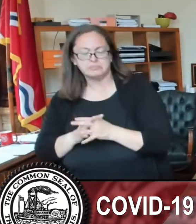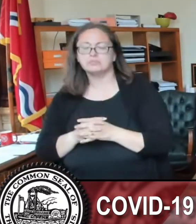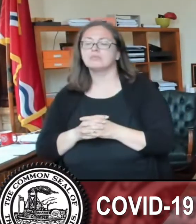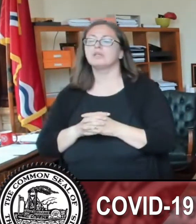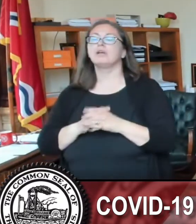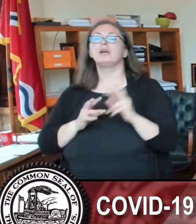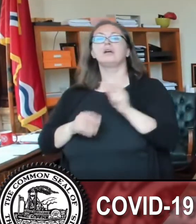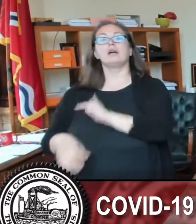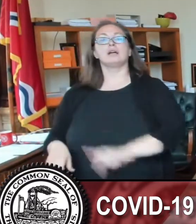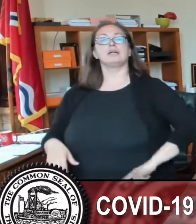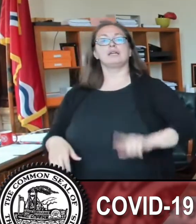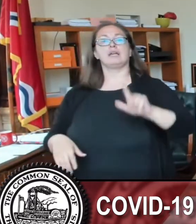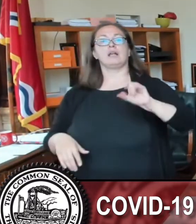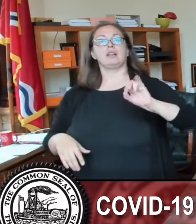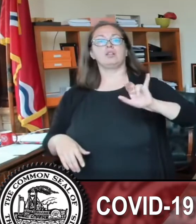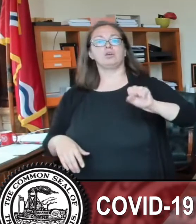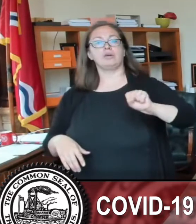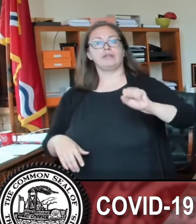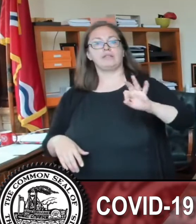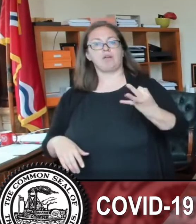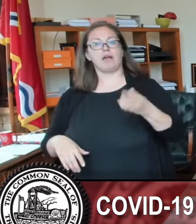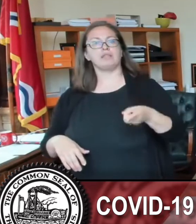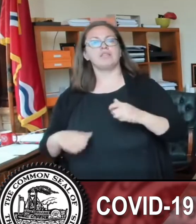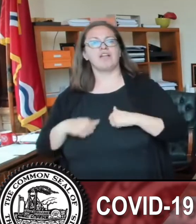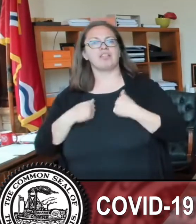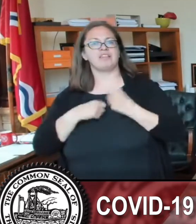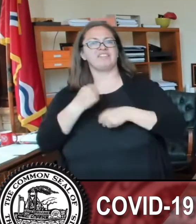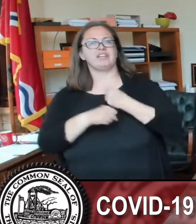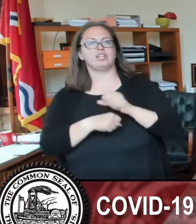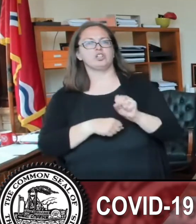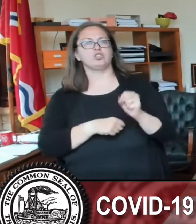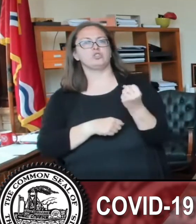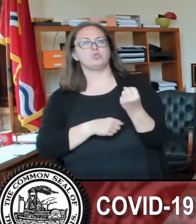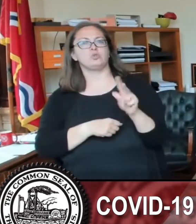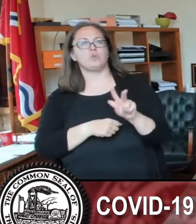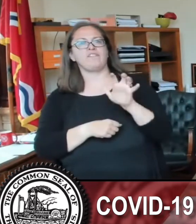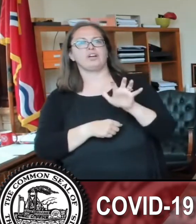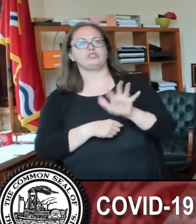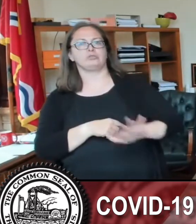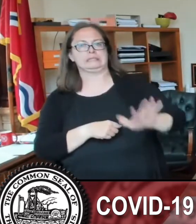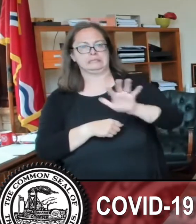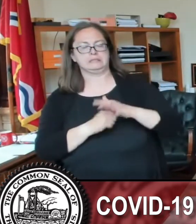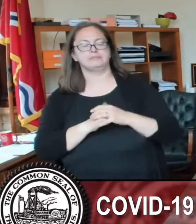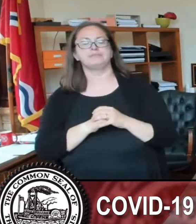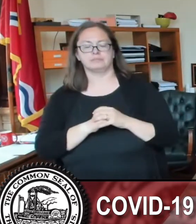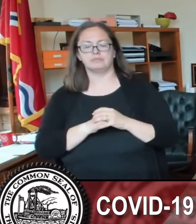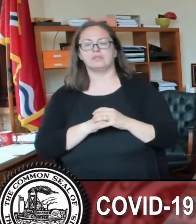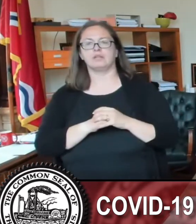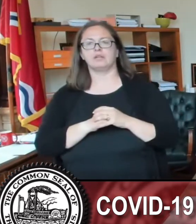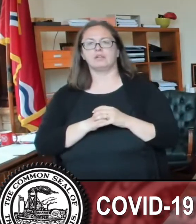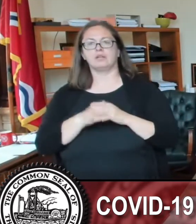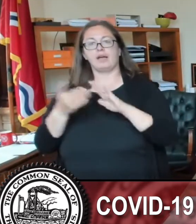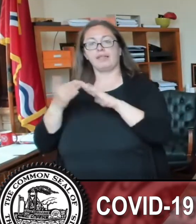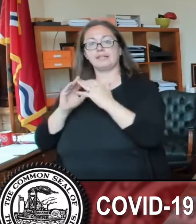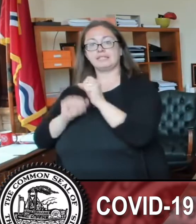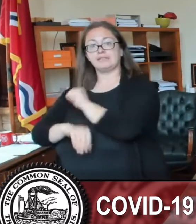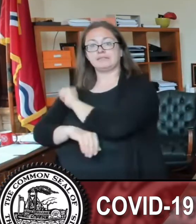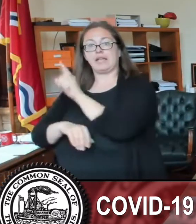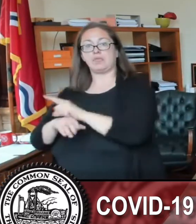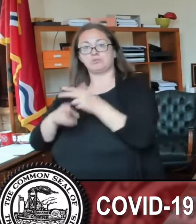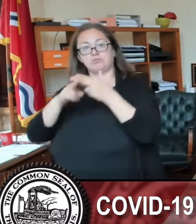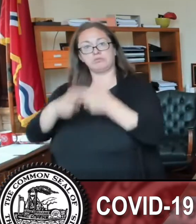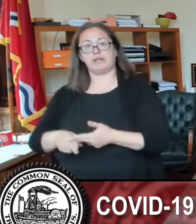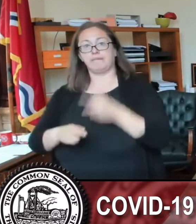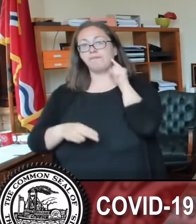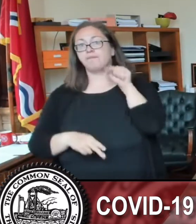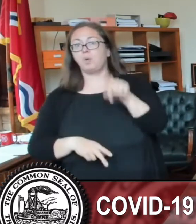So King Louie IX lived in the 1200s, and the city of St. Louis, of course, is named after